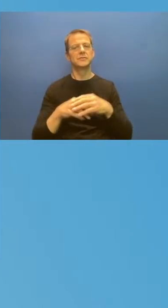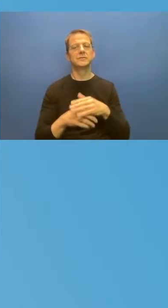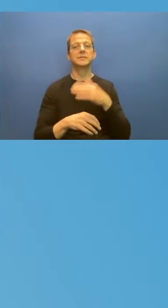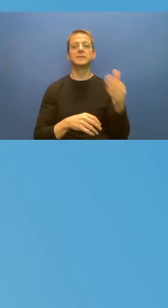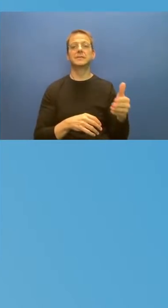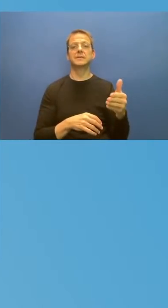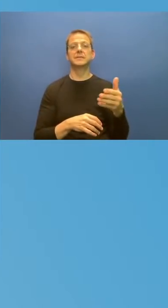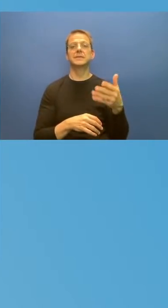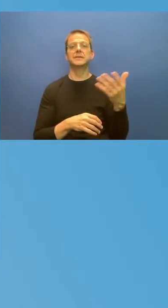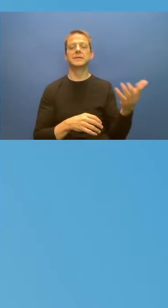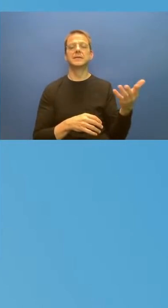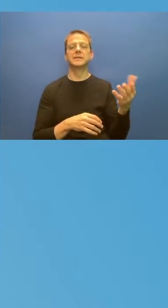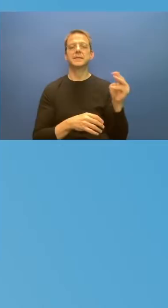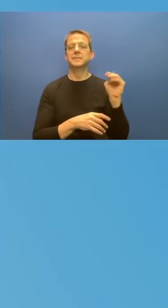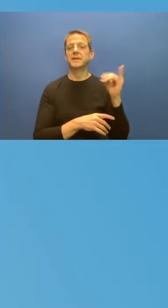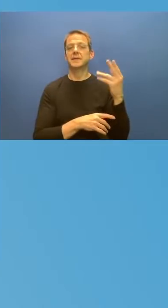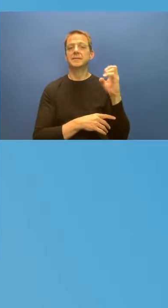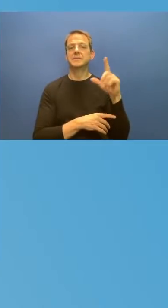Greek.